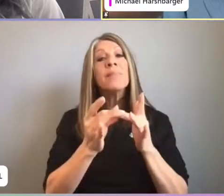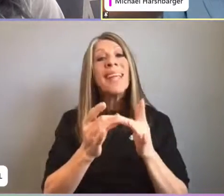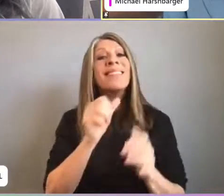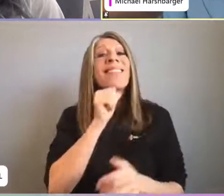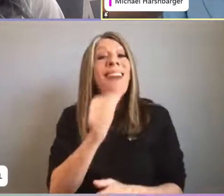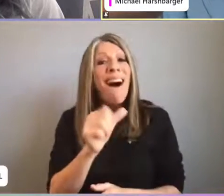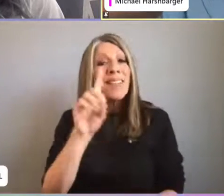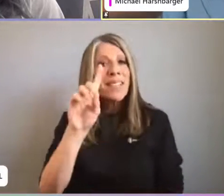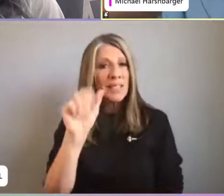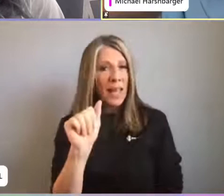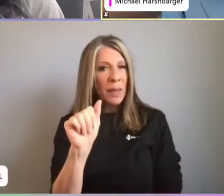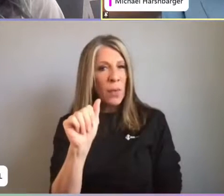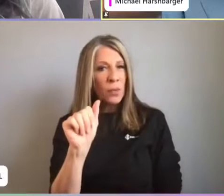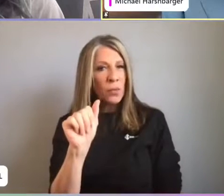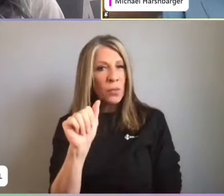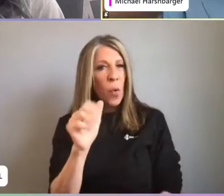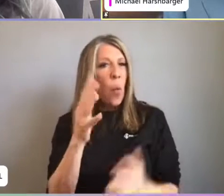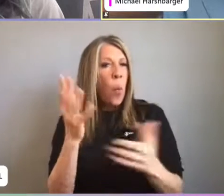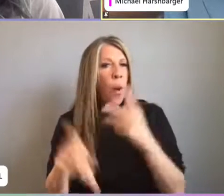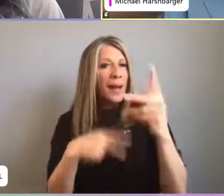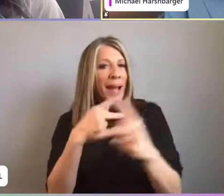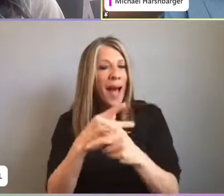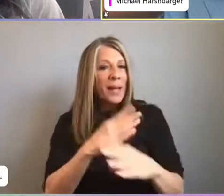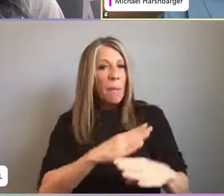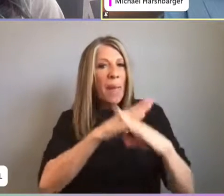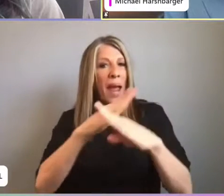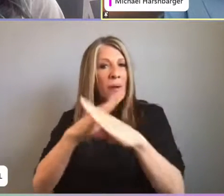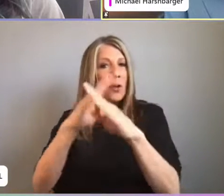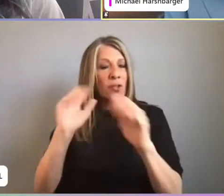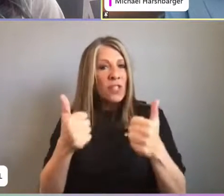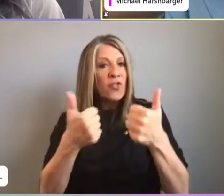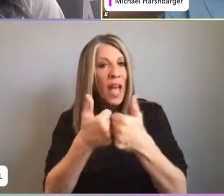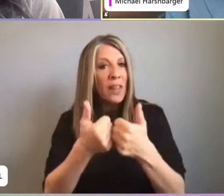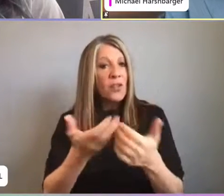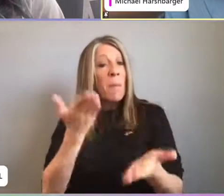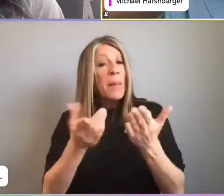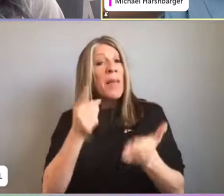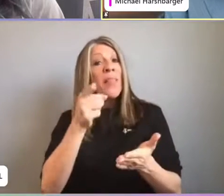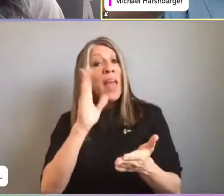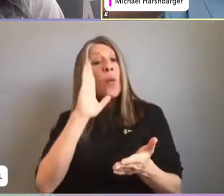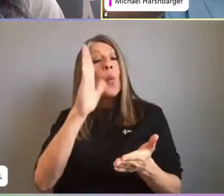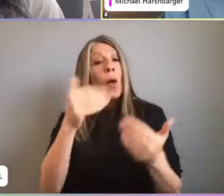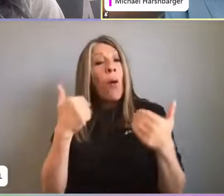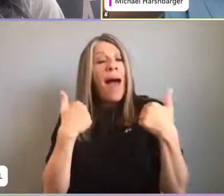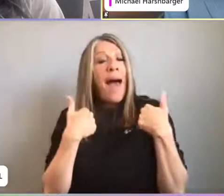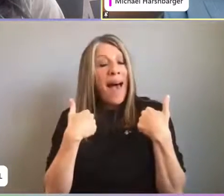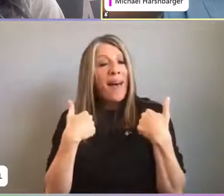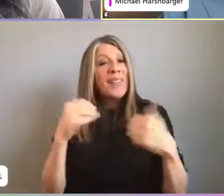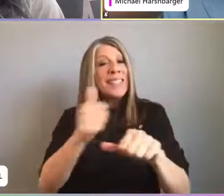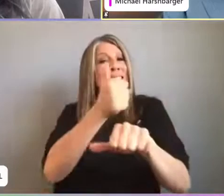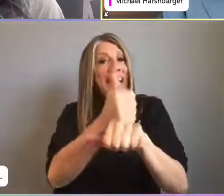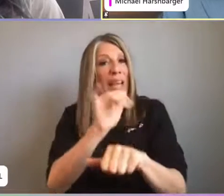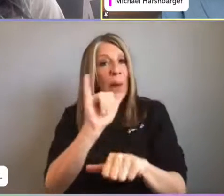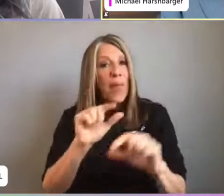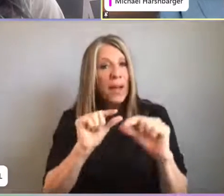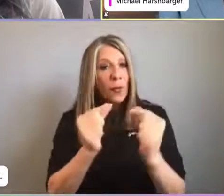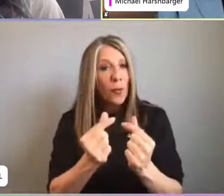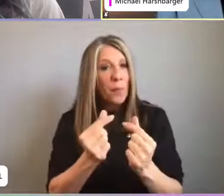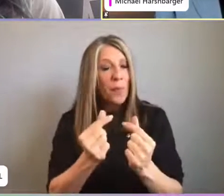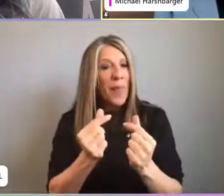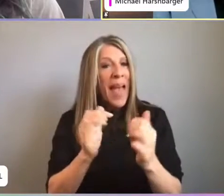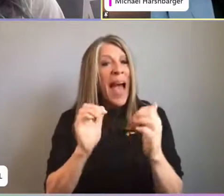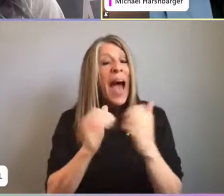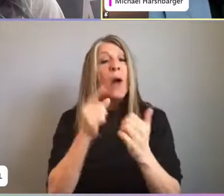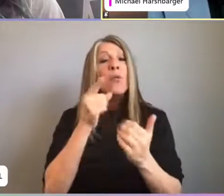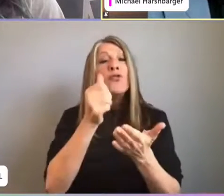non-disabled? What kind of barriers and challenges might they have in implementing a group? How would you help